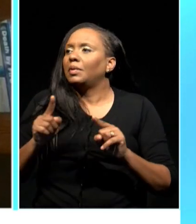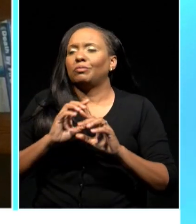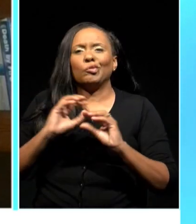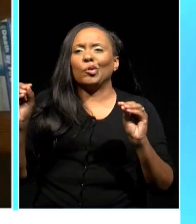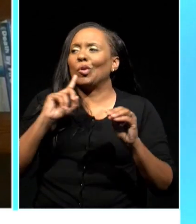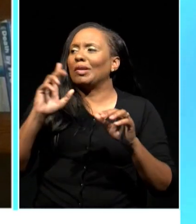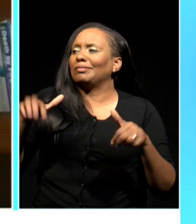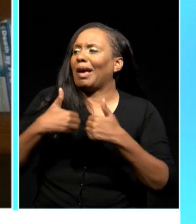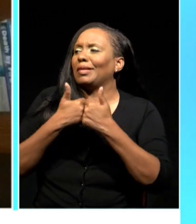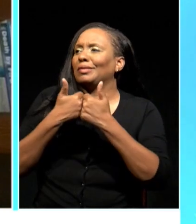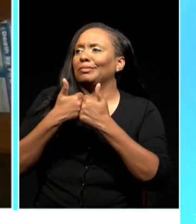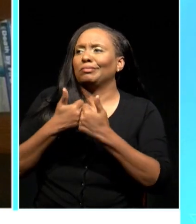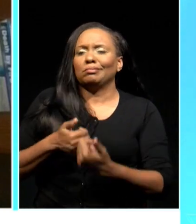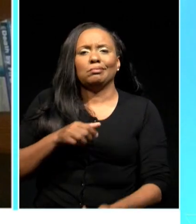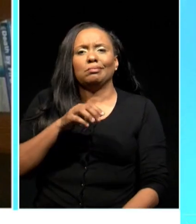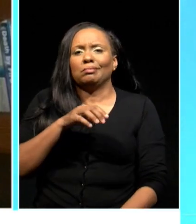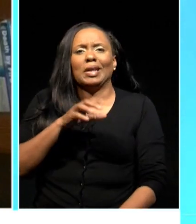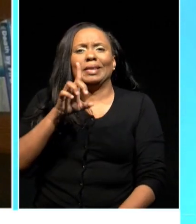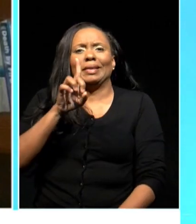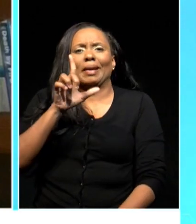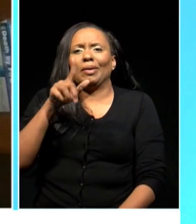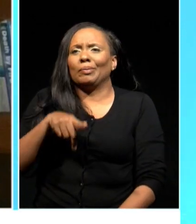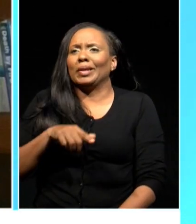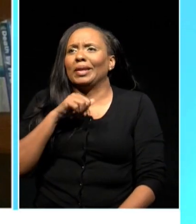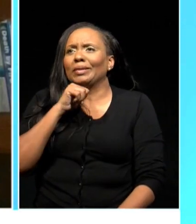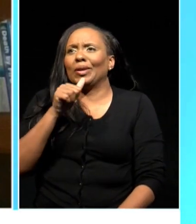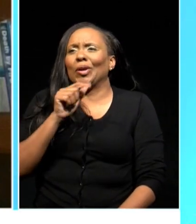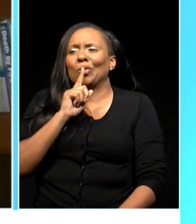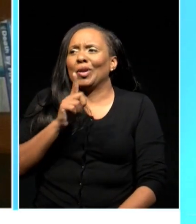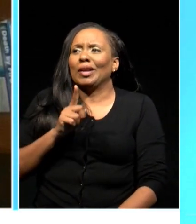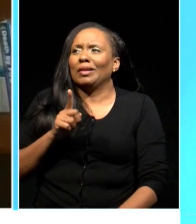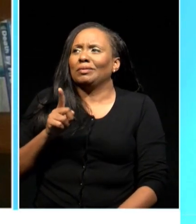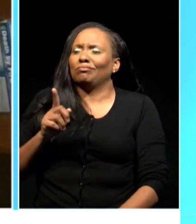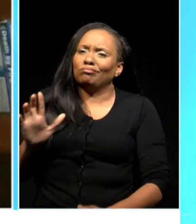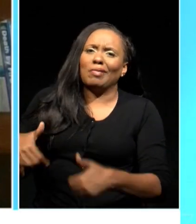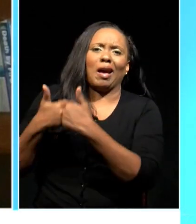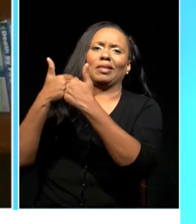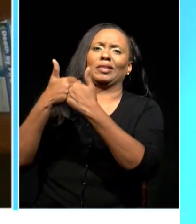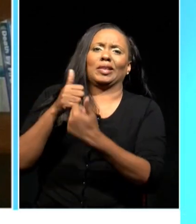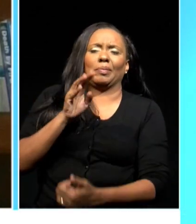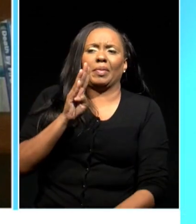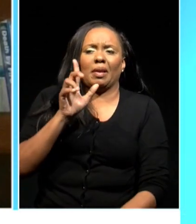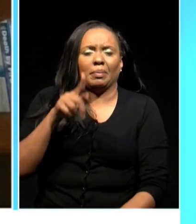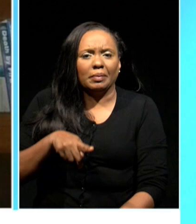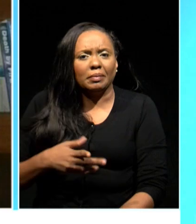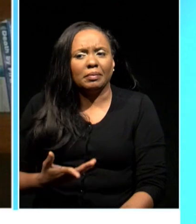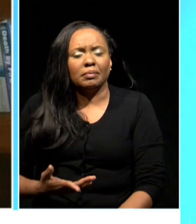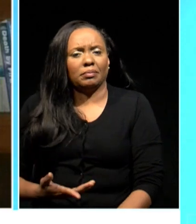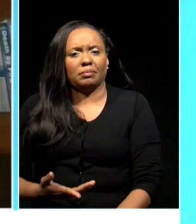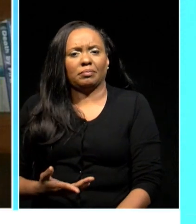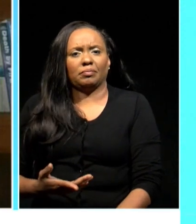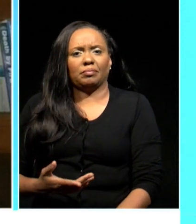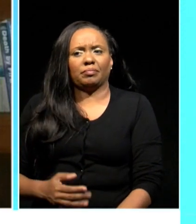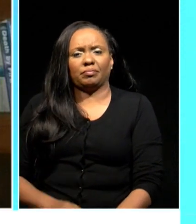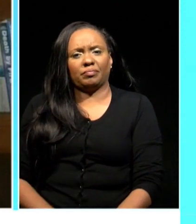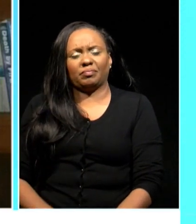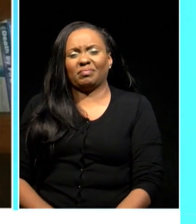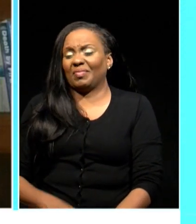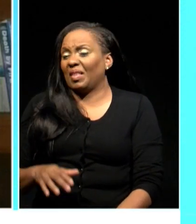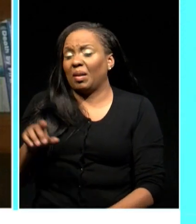and they had voluntarily ended the term early. So what new message are you coming with? And also because the DLP was not